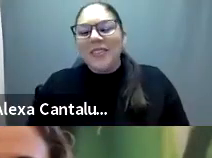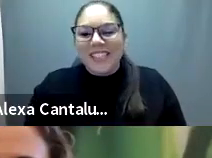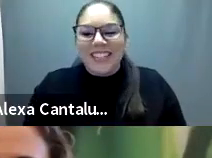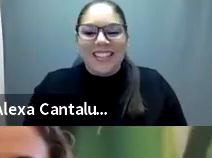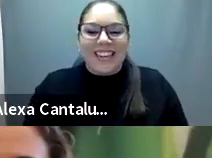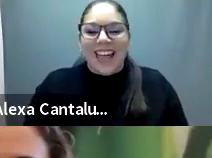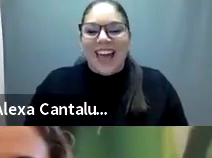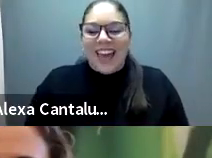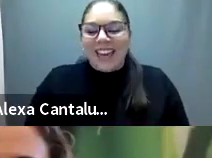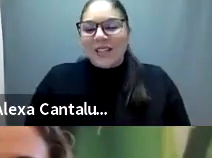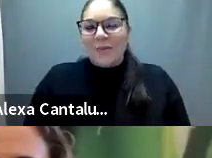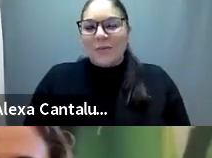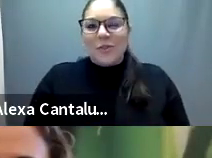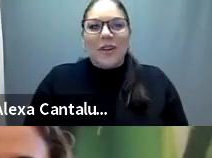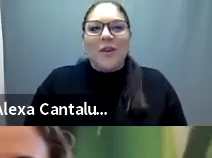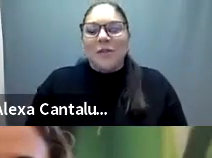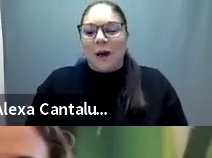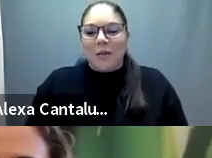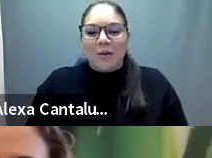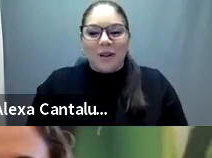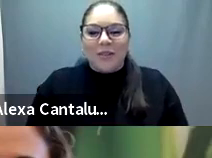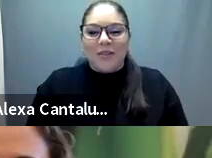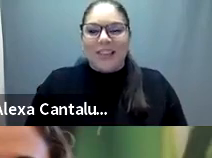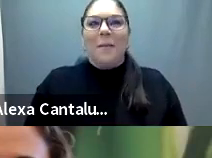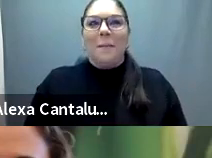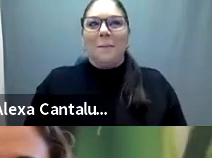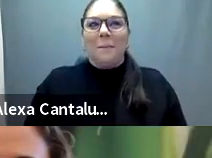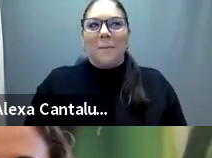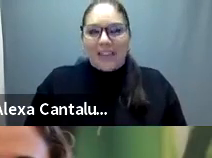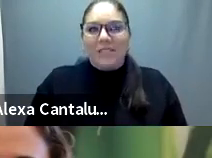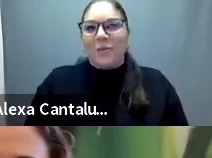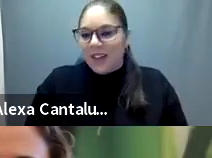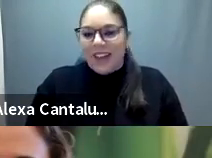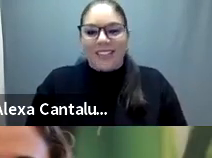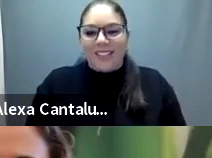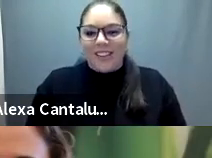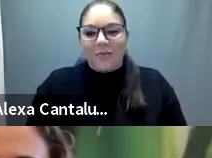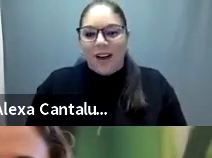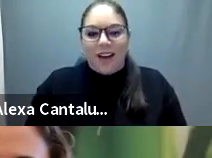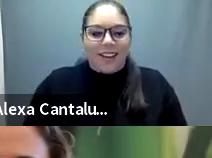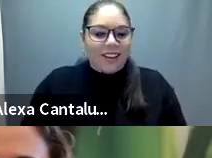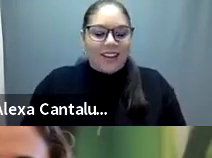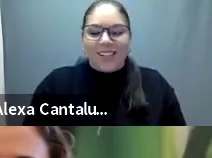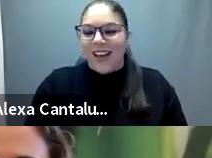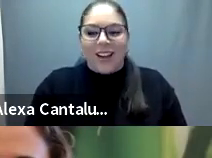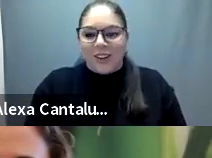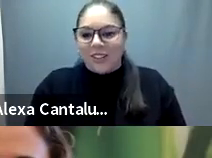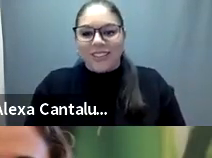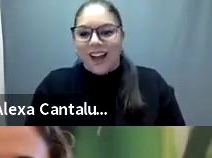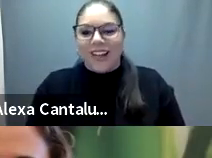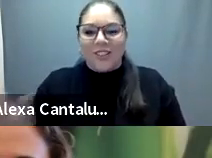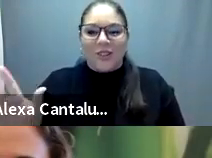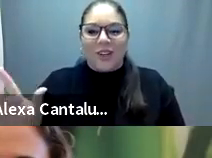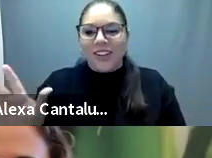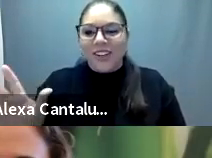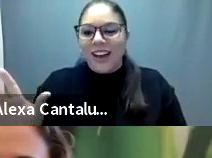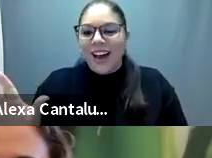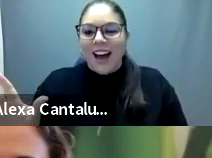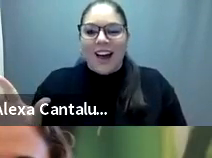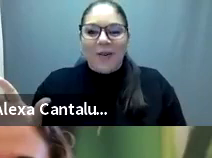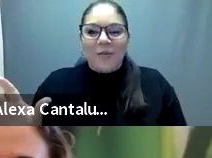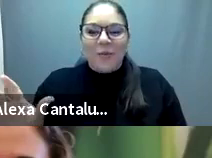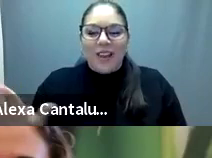No, I was just gonna say that ASL Immersion Weekend was probably one of the best weekends of my entire college